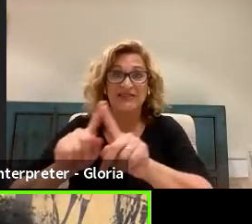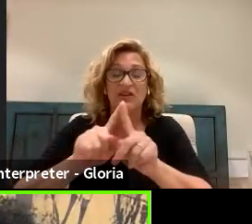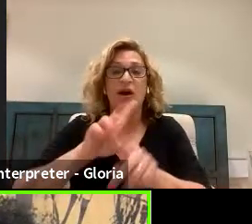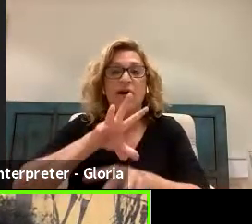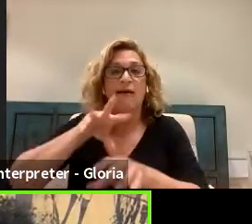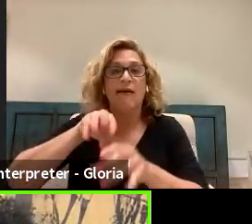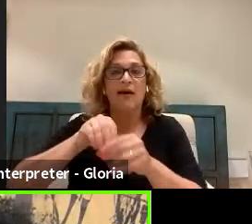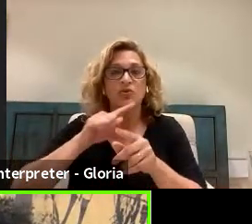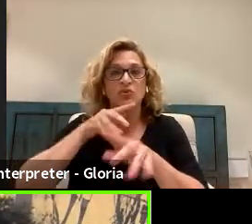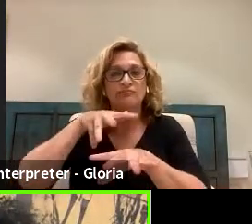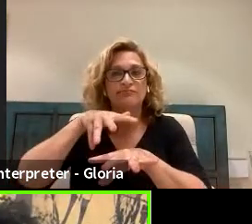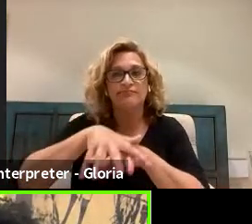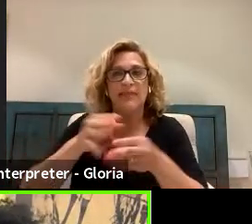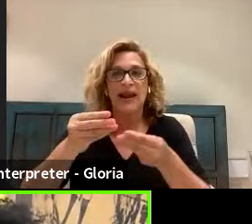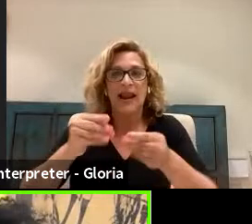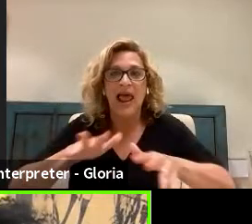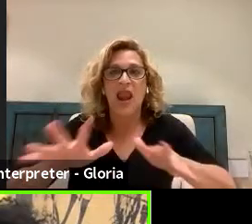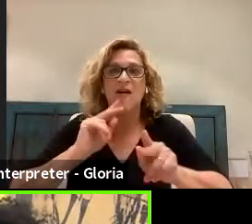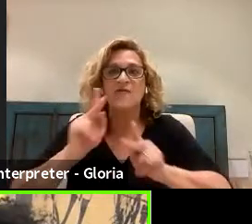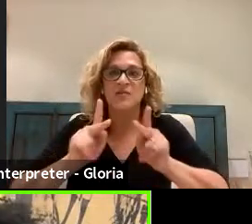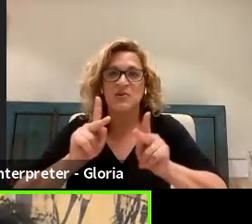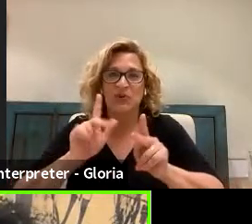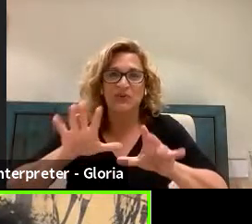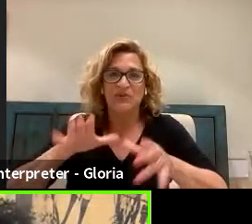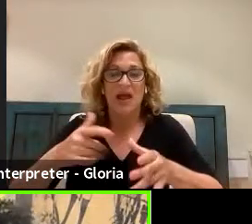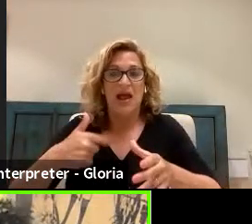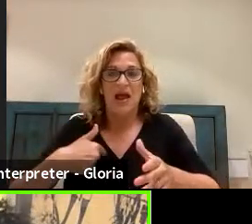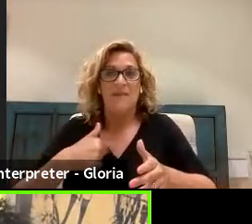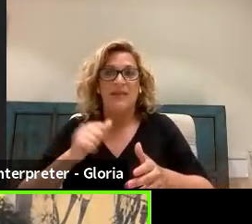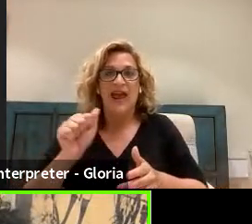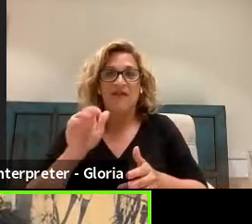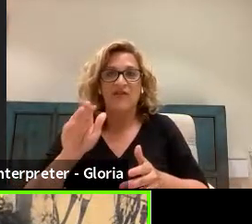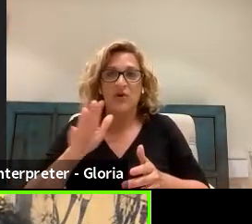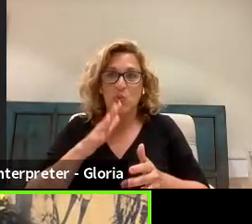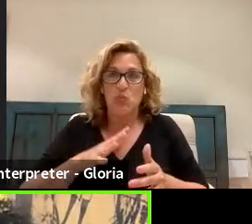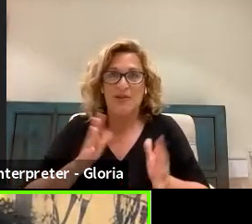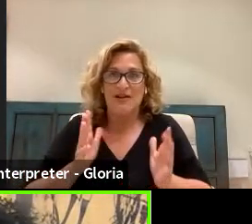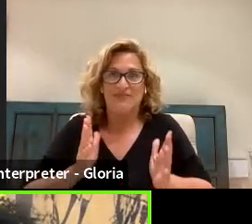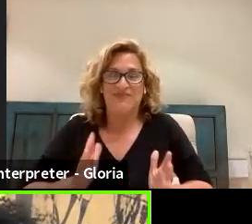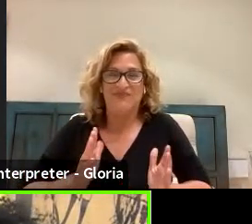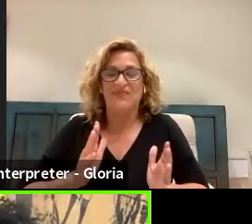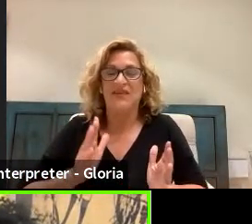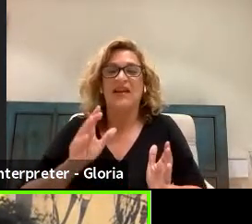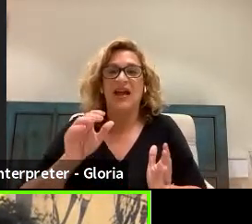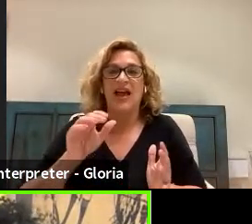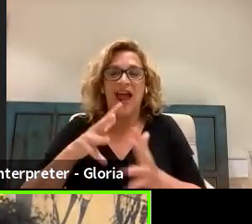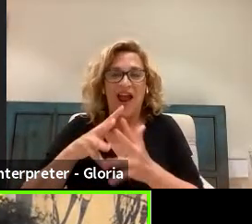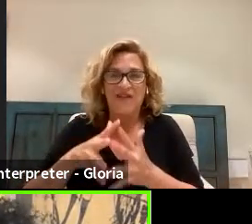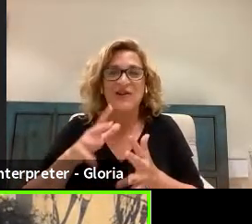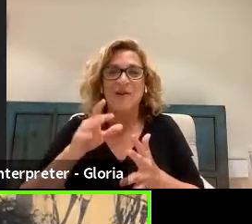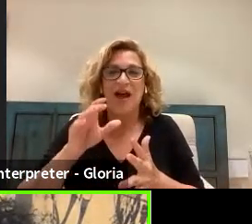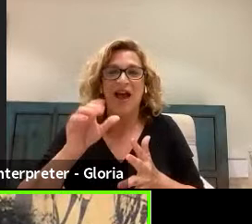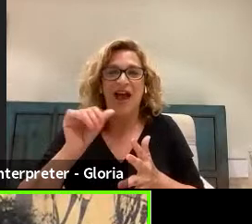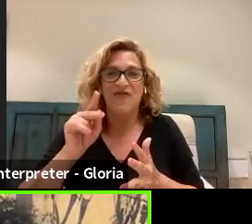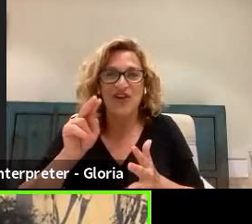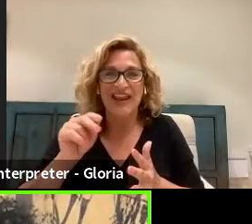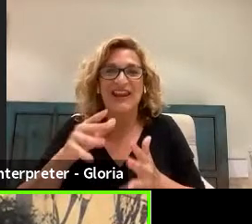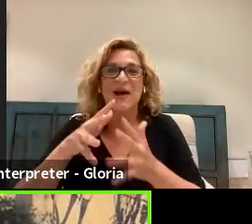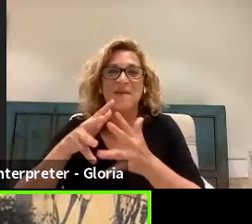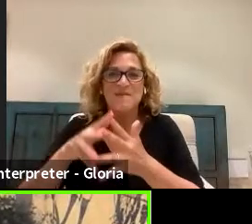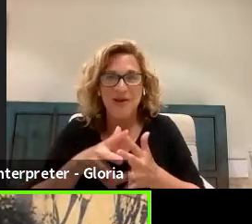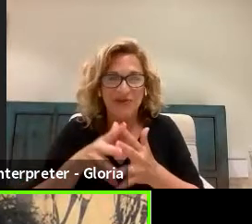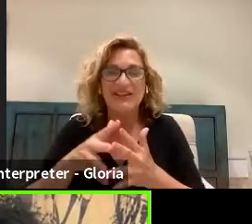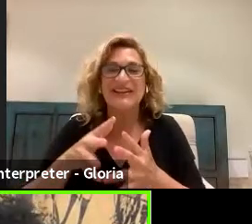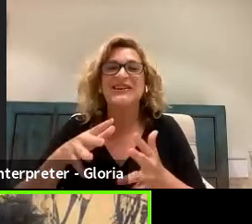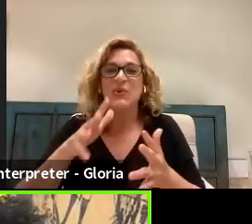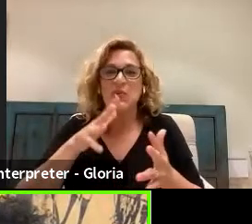lands of Indigenous peoples. I'm an African-American woman with curly brown hair, oh my goodness, curly